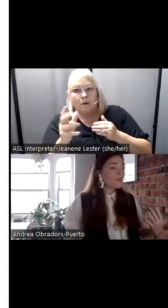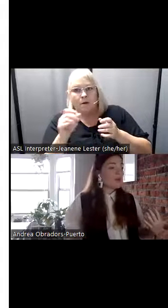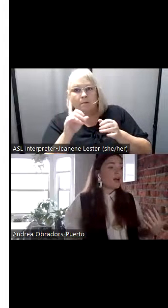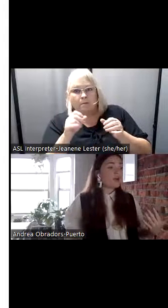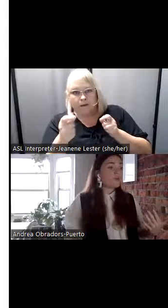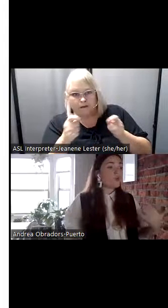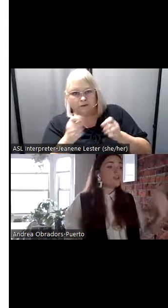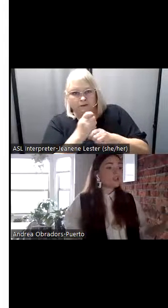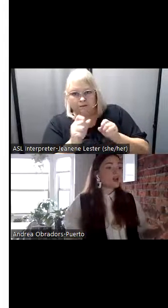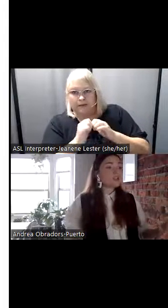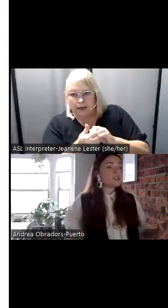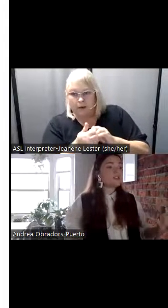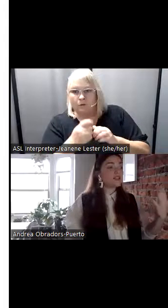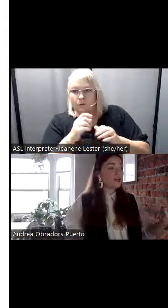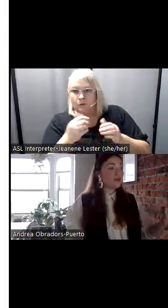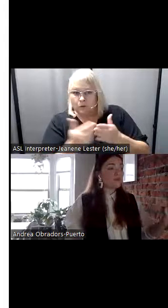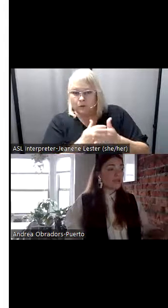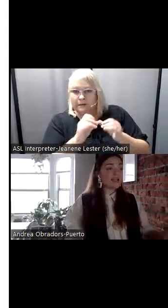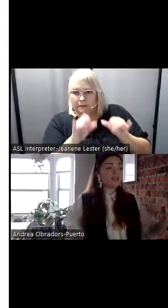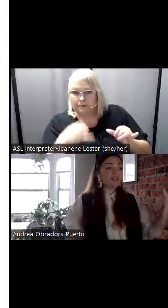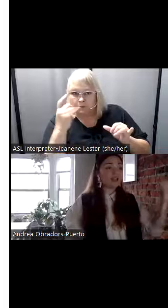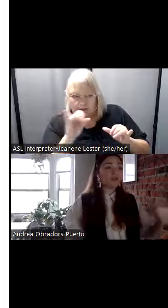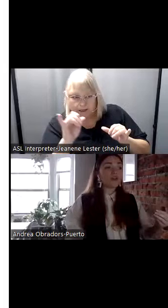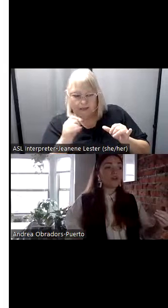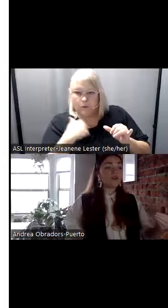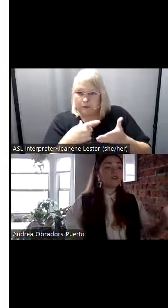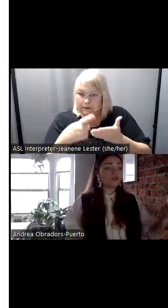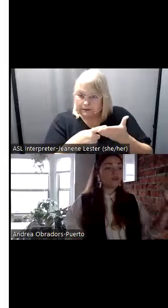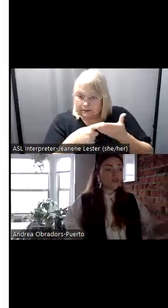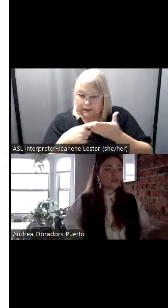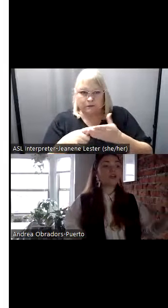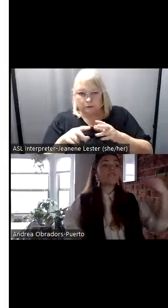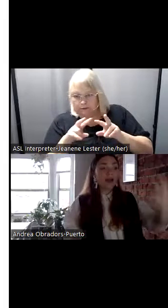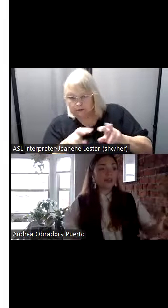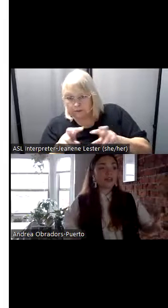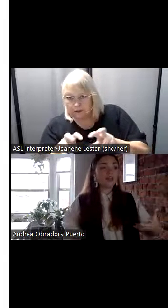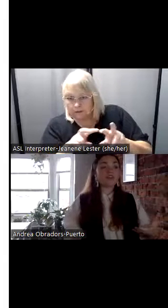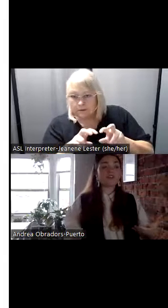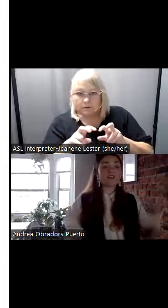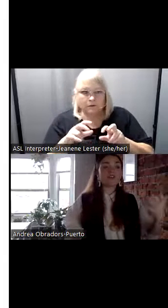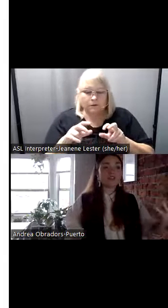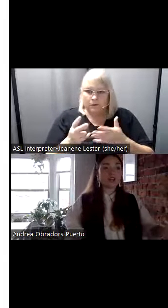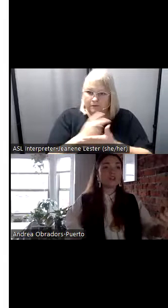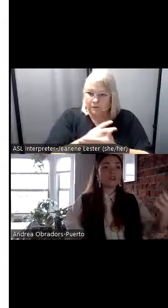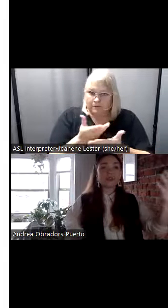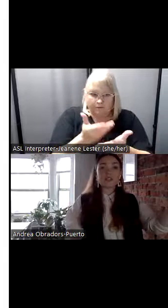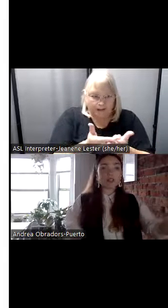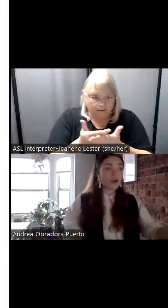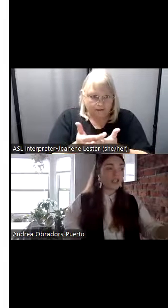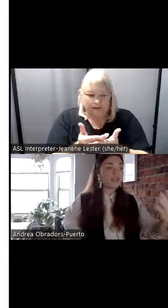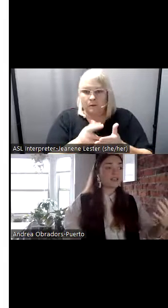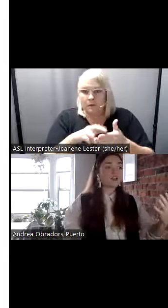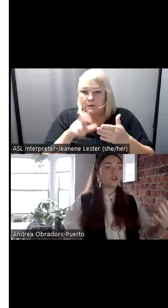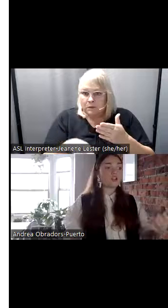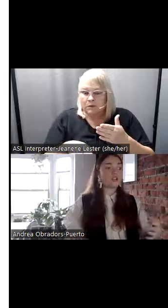become. We discussed, dissected, and reviewed and validated design research results. So basically